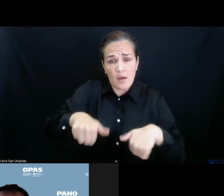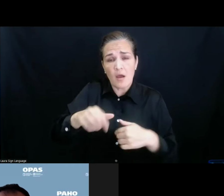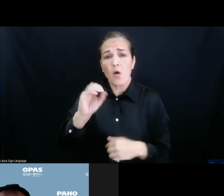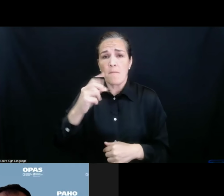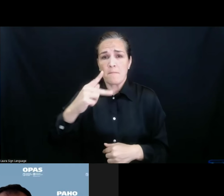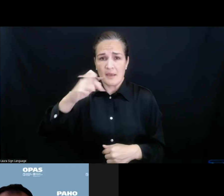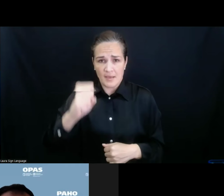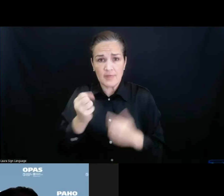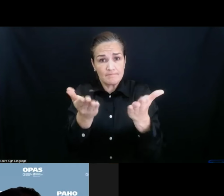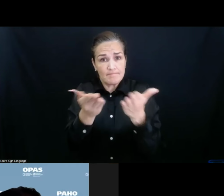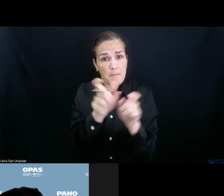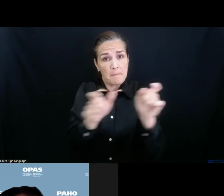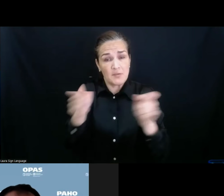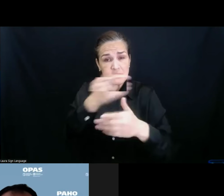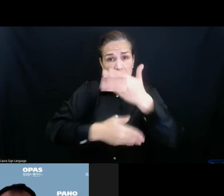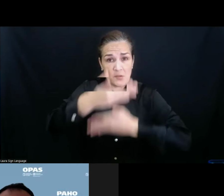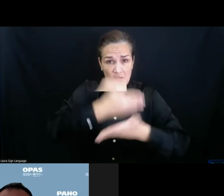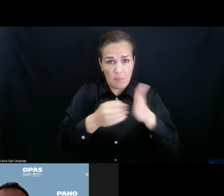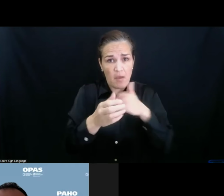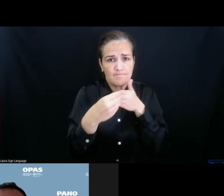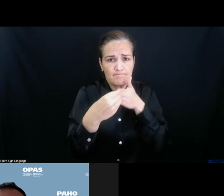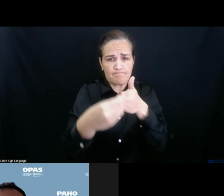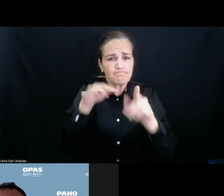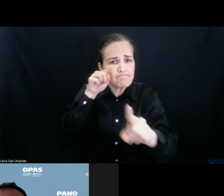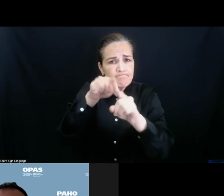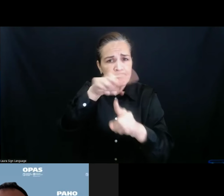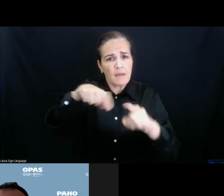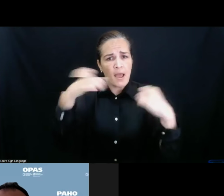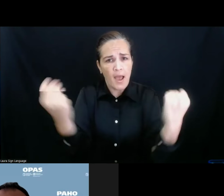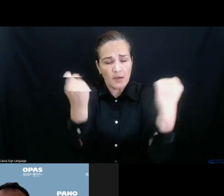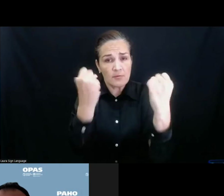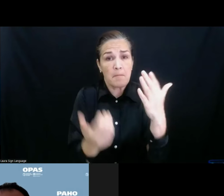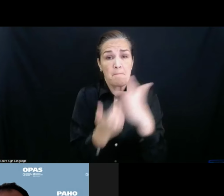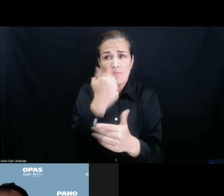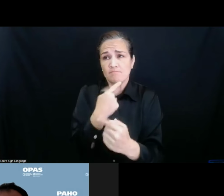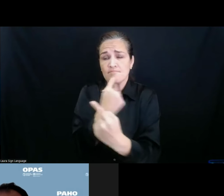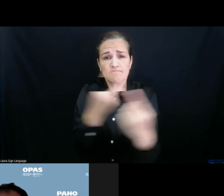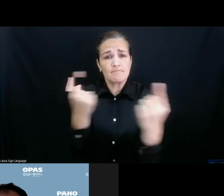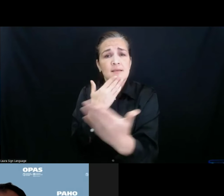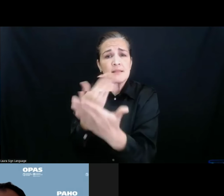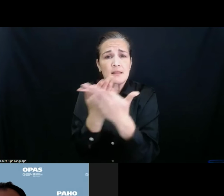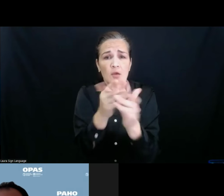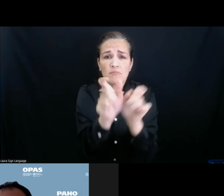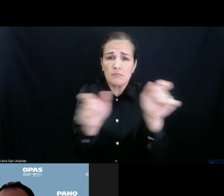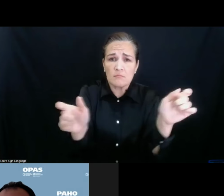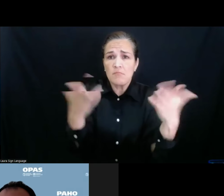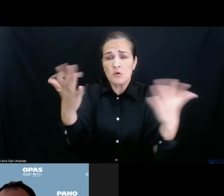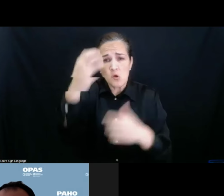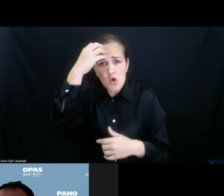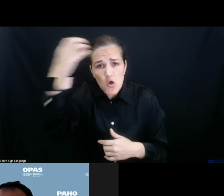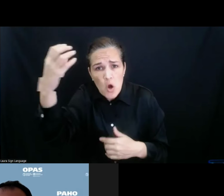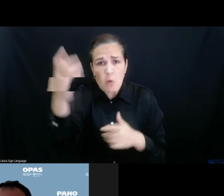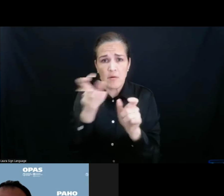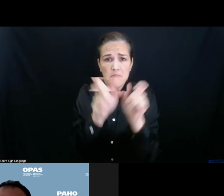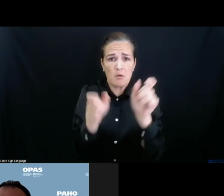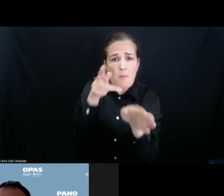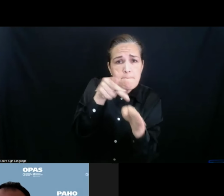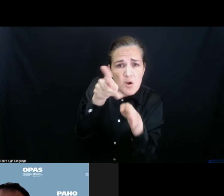persons with disabilities, a guide for action. I want to begin by just thanking all of you, representatives from governments, health